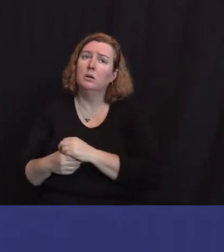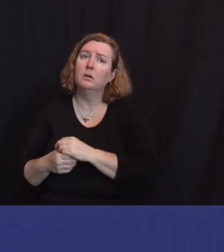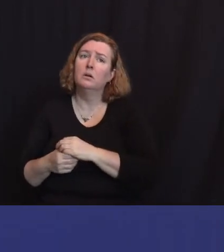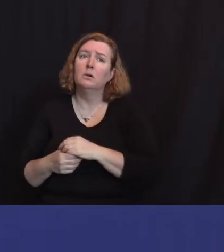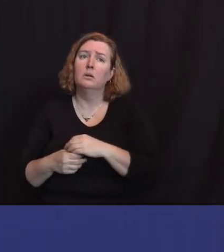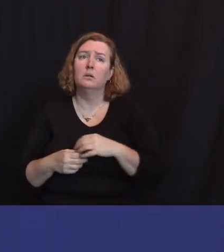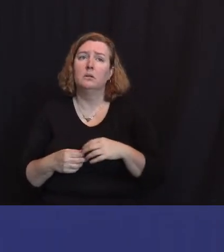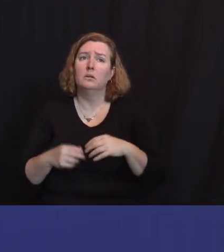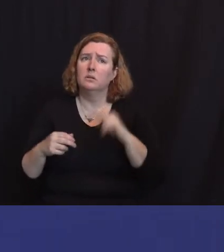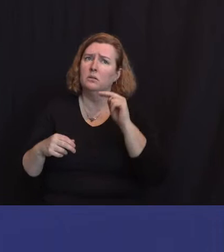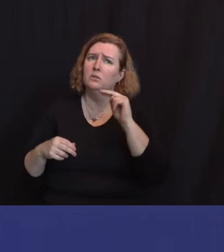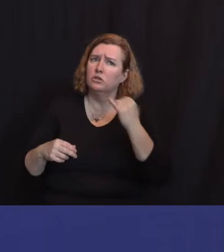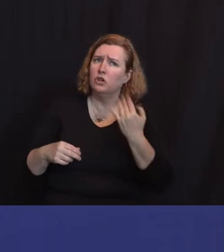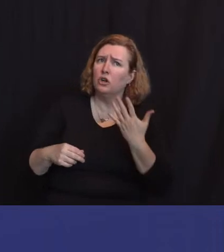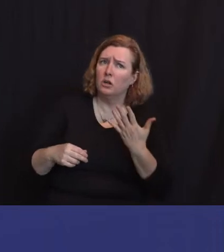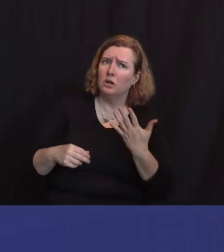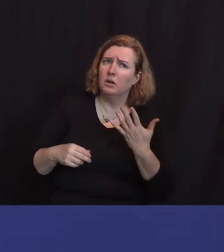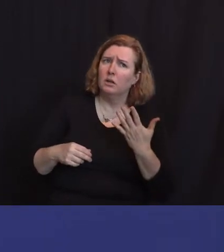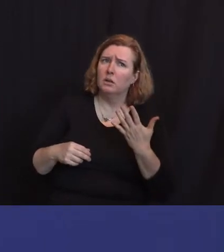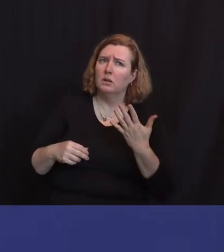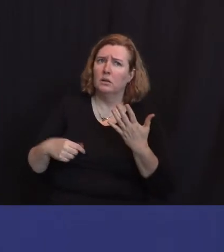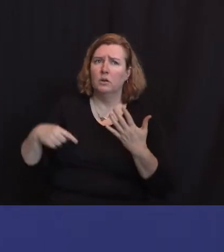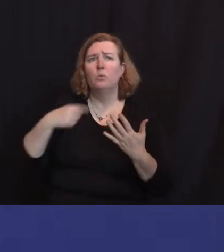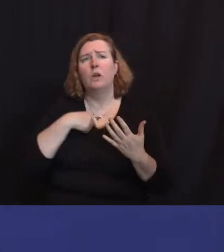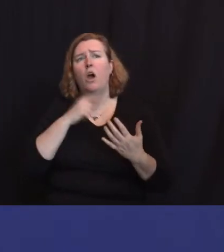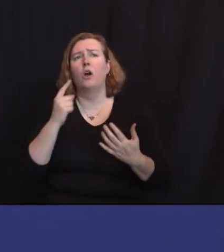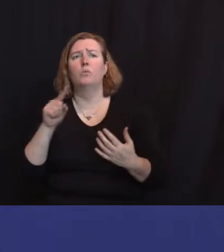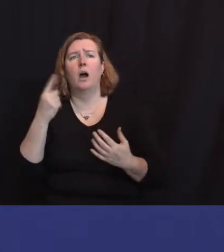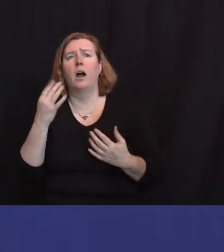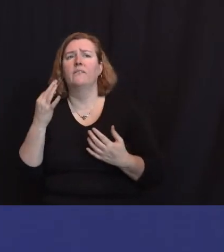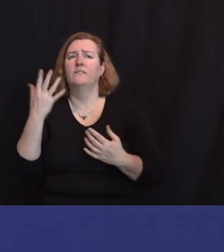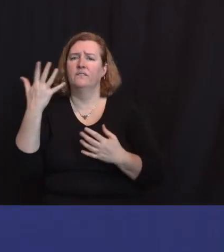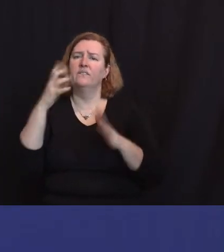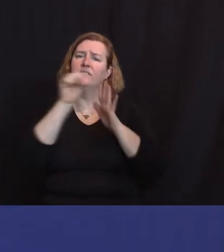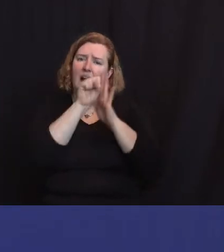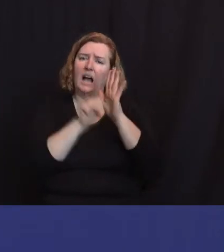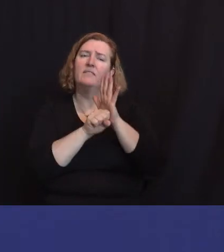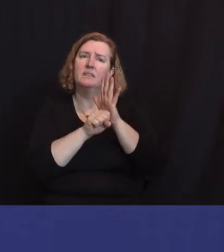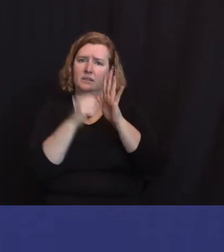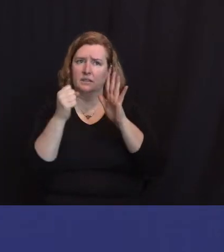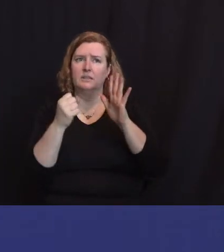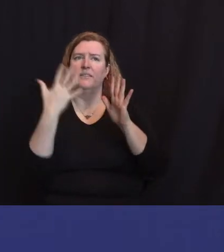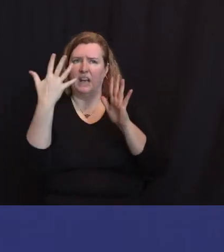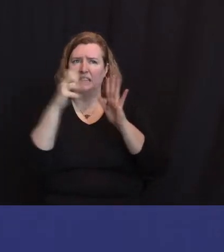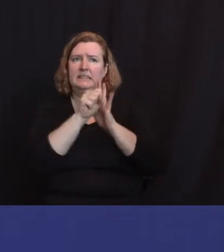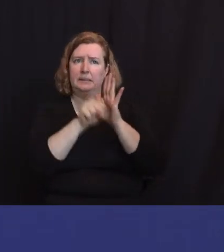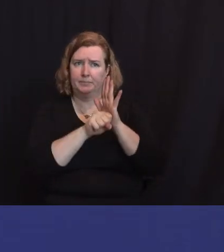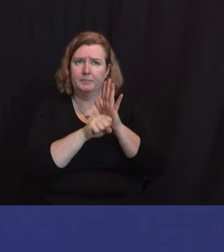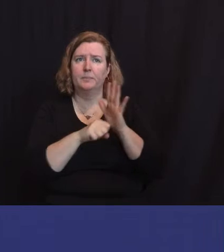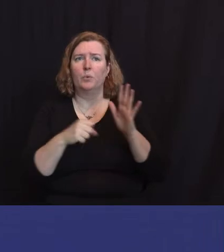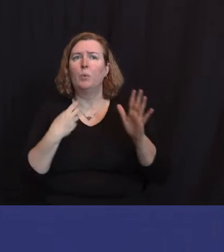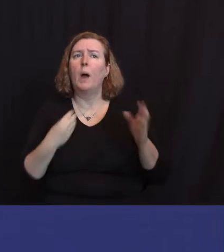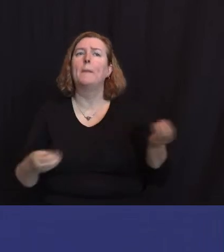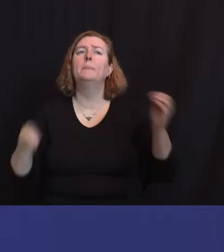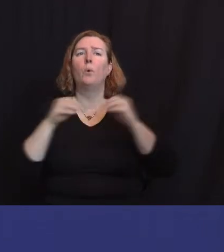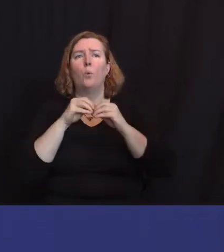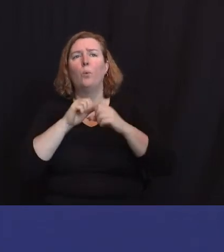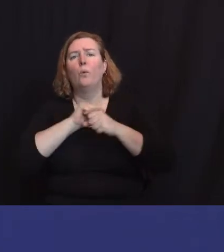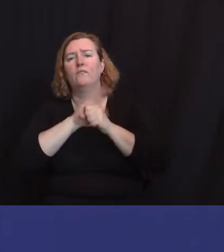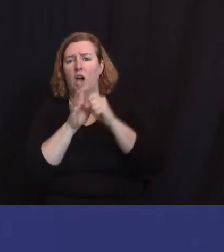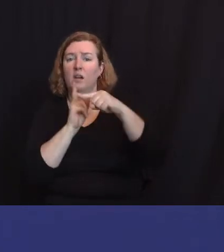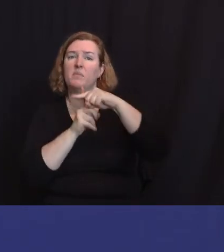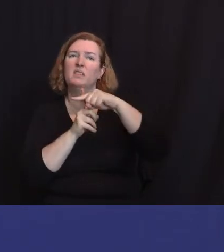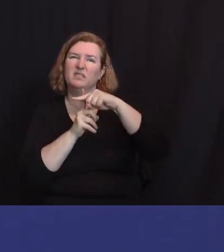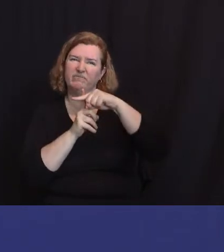of the country's new COVID cases, epidemiologists are saying that more vaccines should go to areas with the most